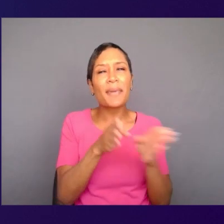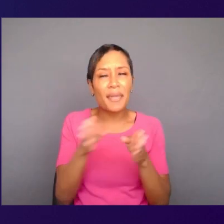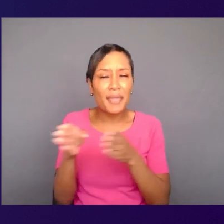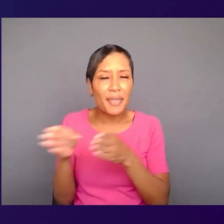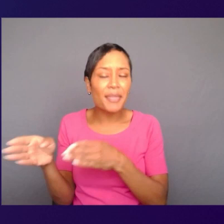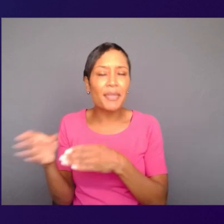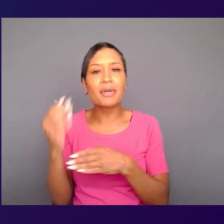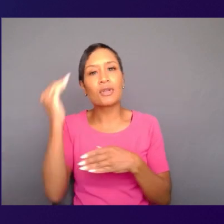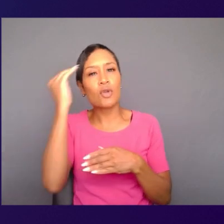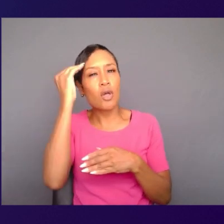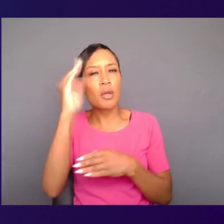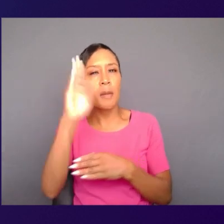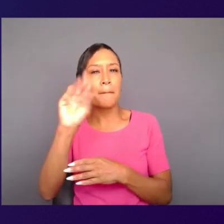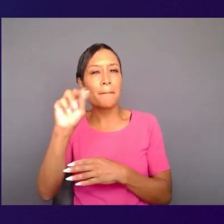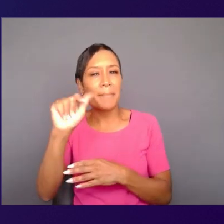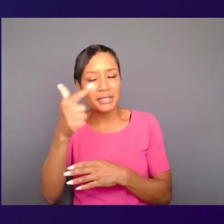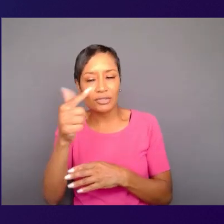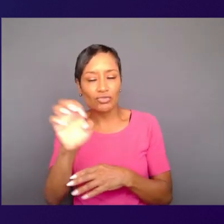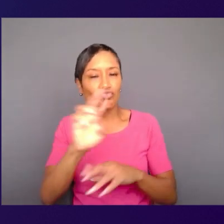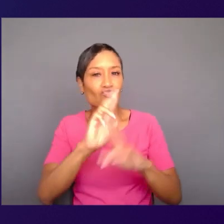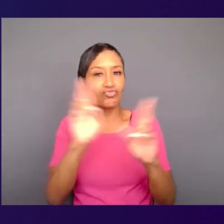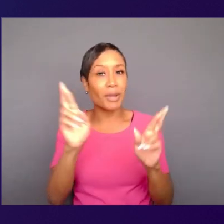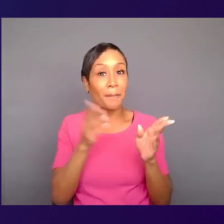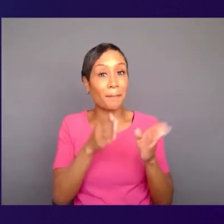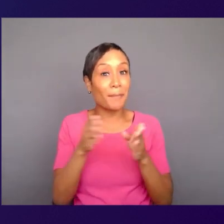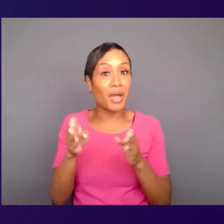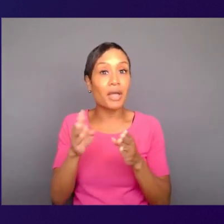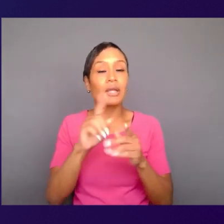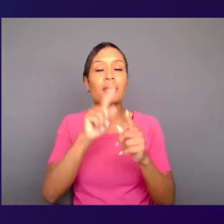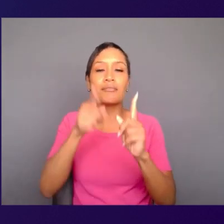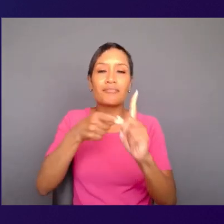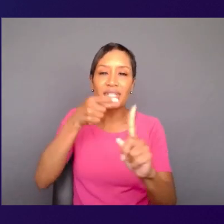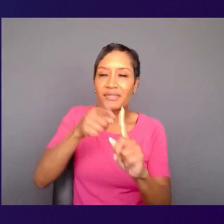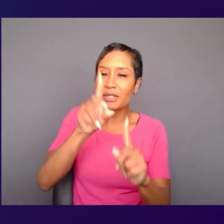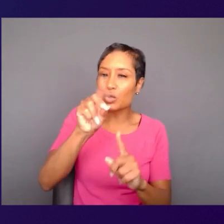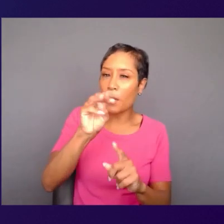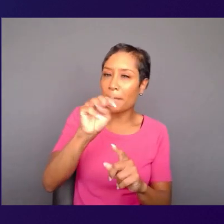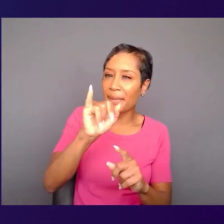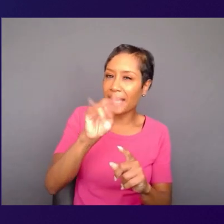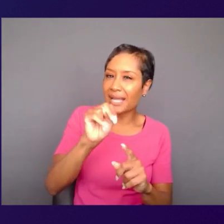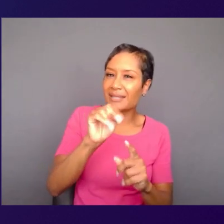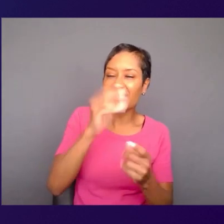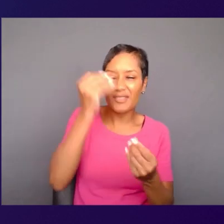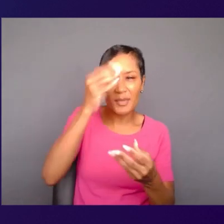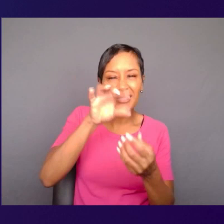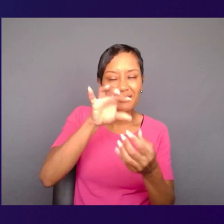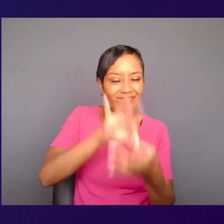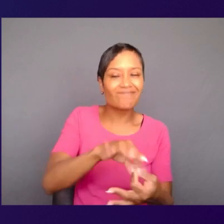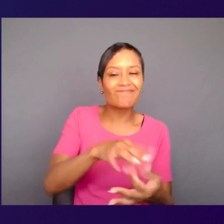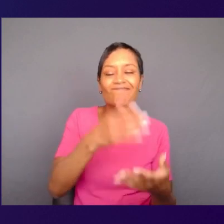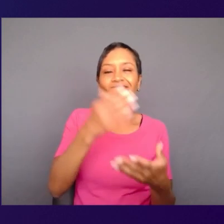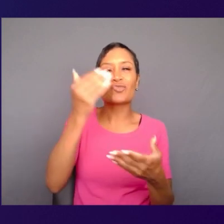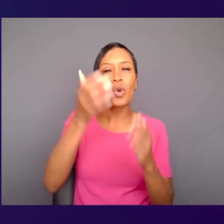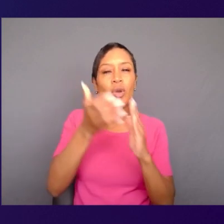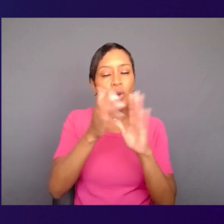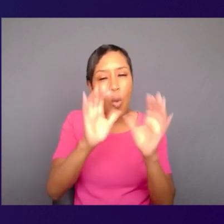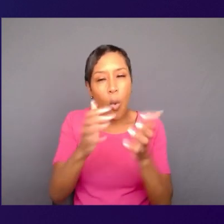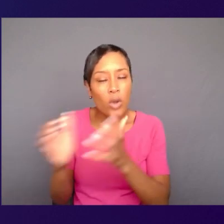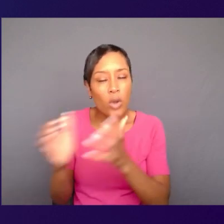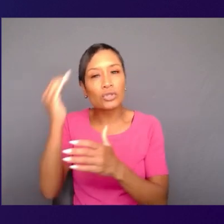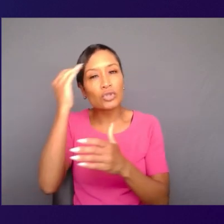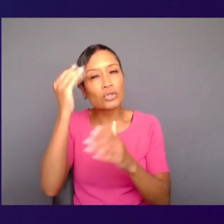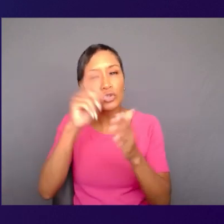knowledge badge readiness path presents domain-specific content and includes courses, knowledge checks, and a knowledge